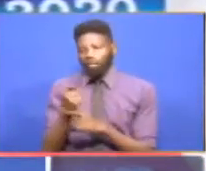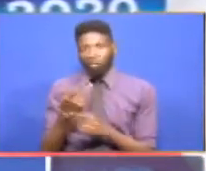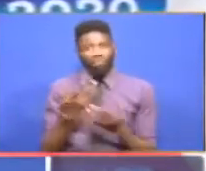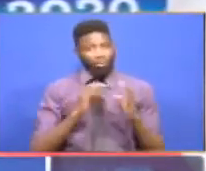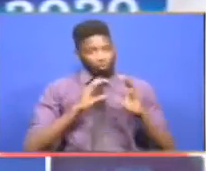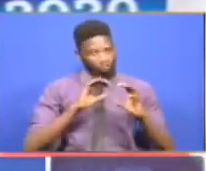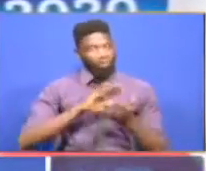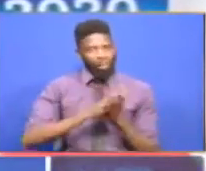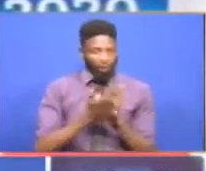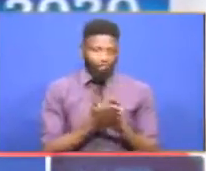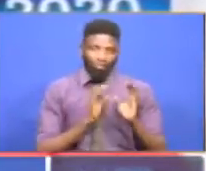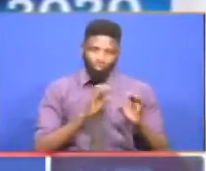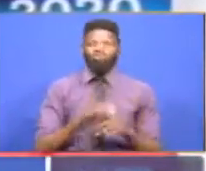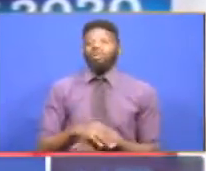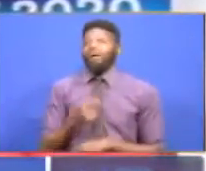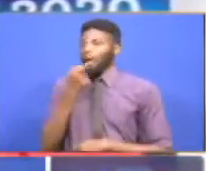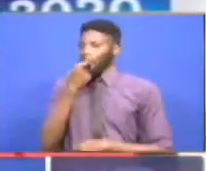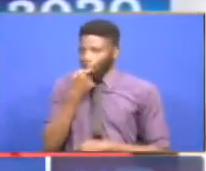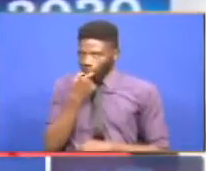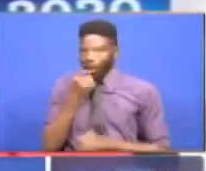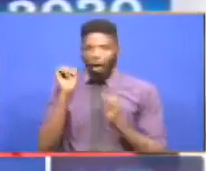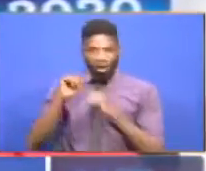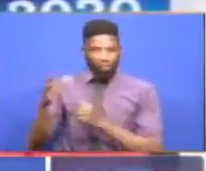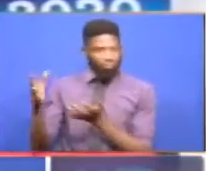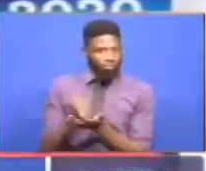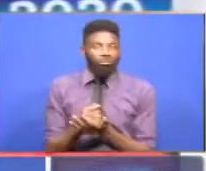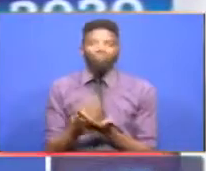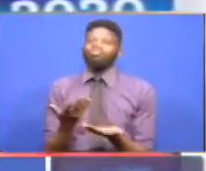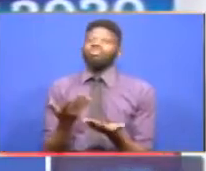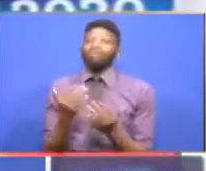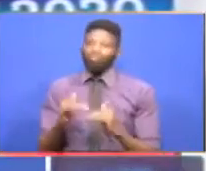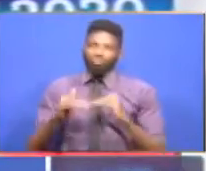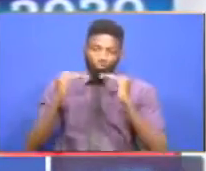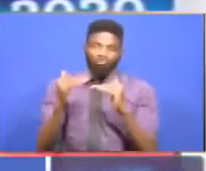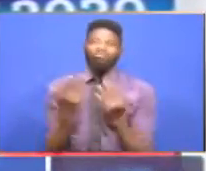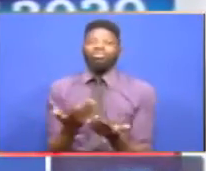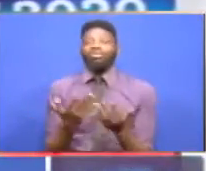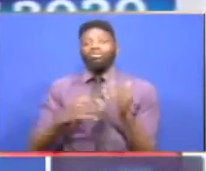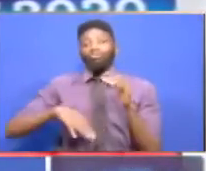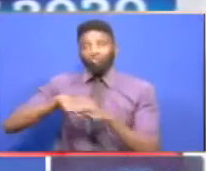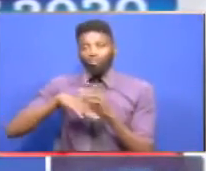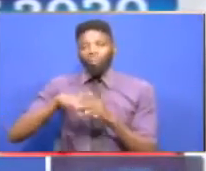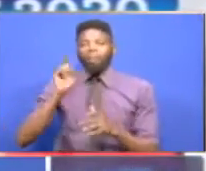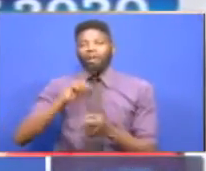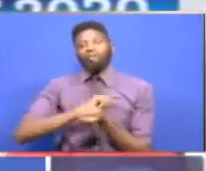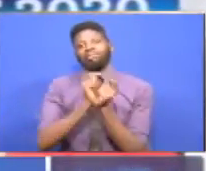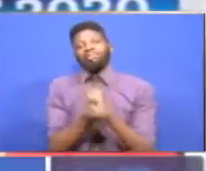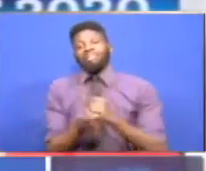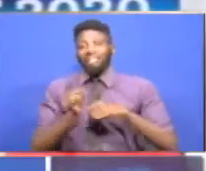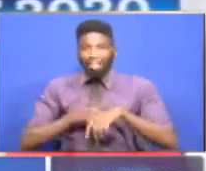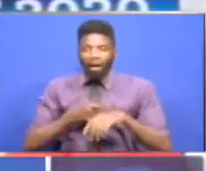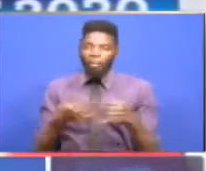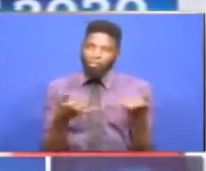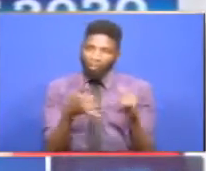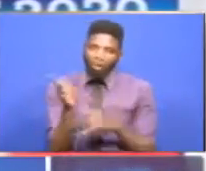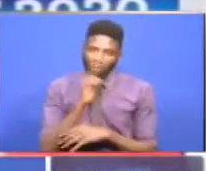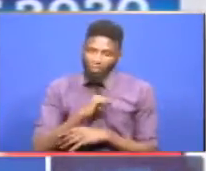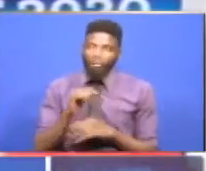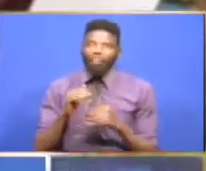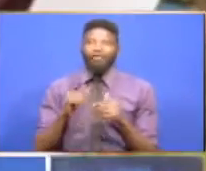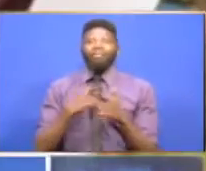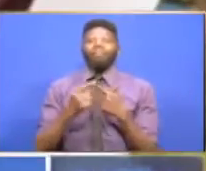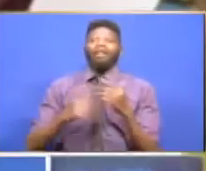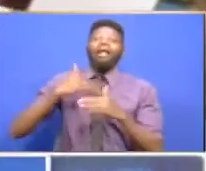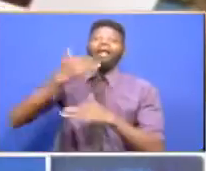kocha. Kama ni refa tunaweza chukua upgrade. Football ni transition. Baada ya uchezaji nini nyingine mtu